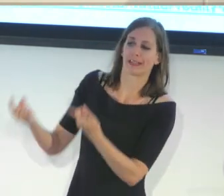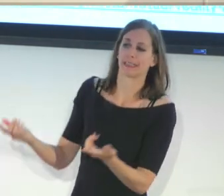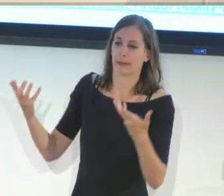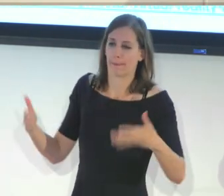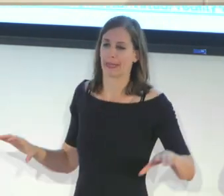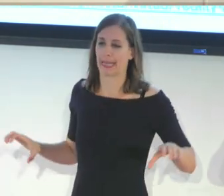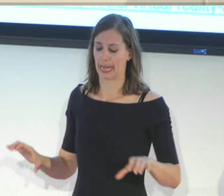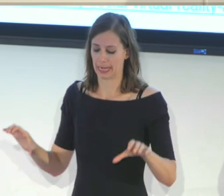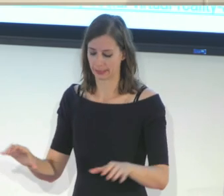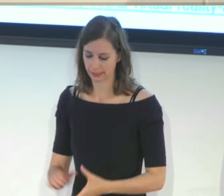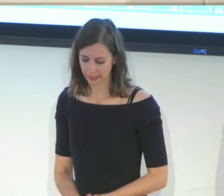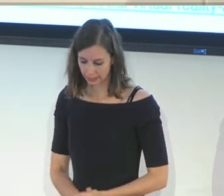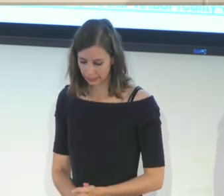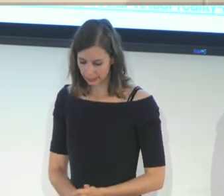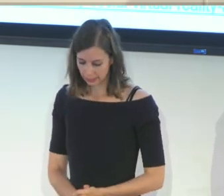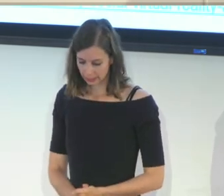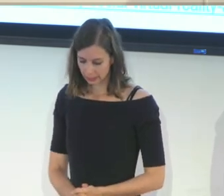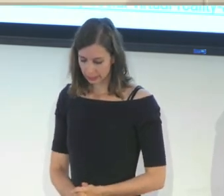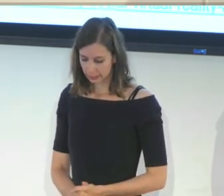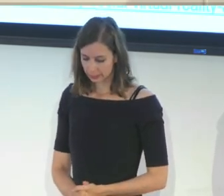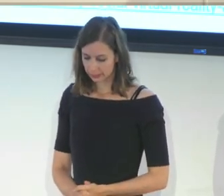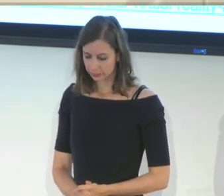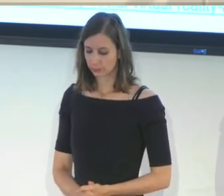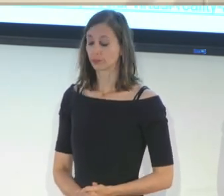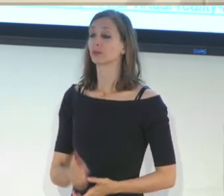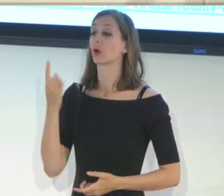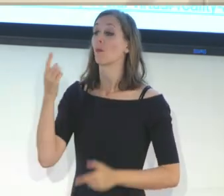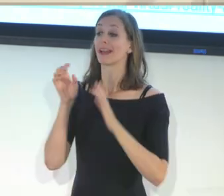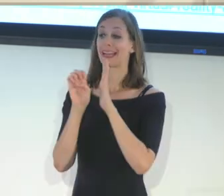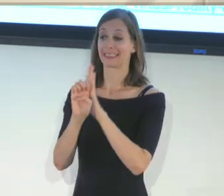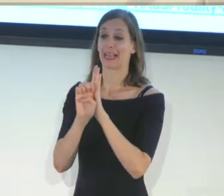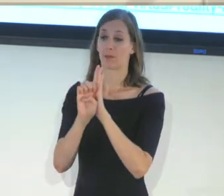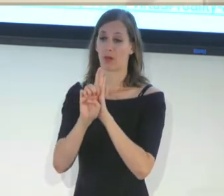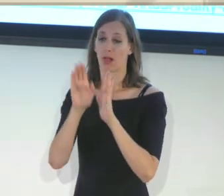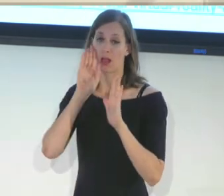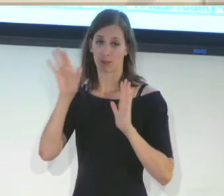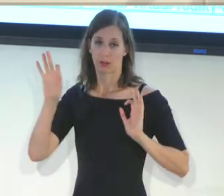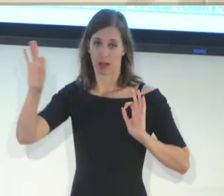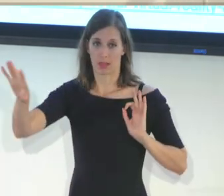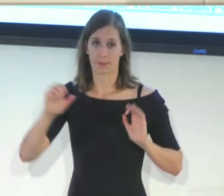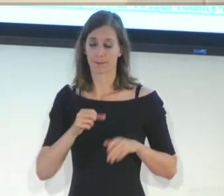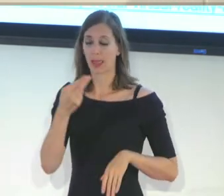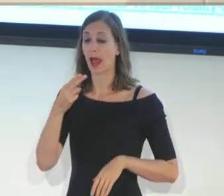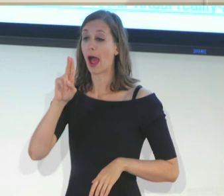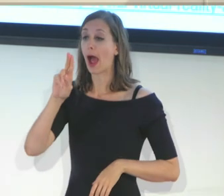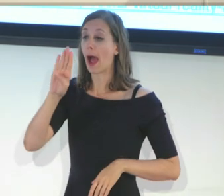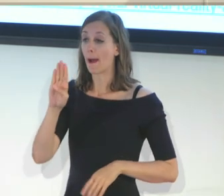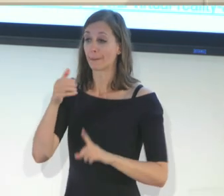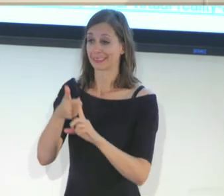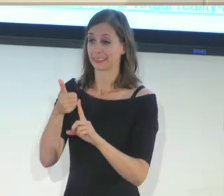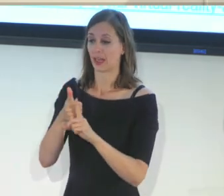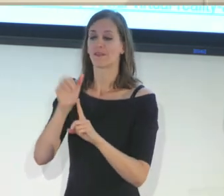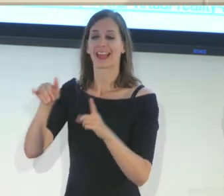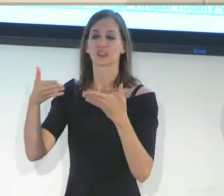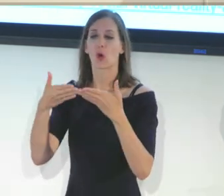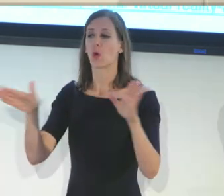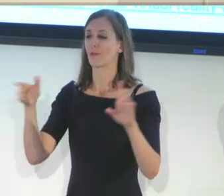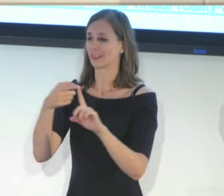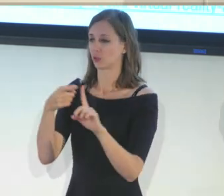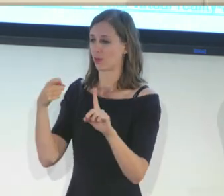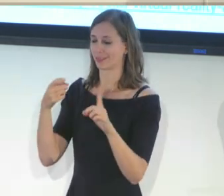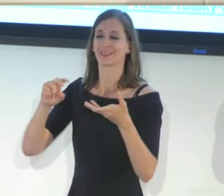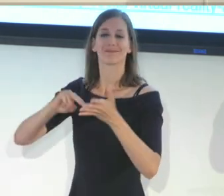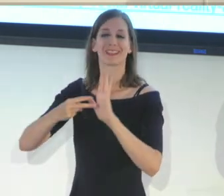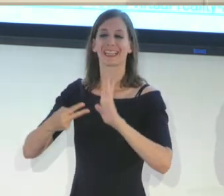One example that I'll call out here is because Hubs is open source, different communities can actually build their